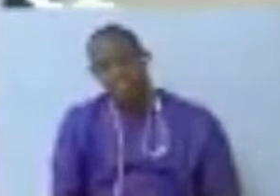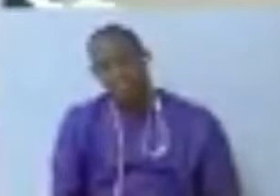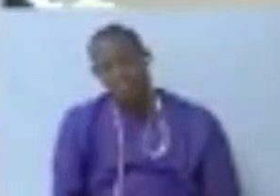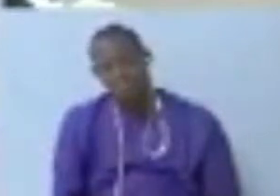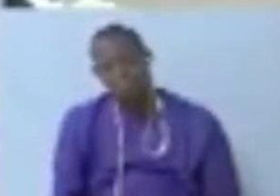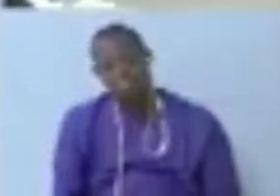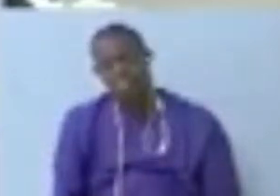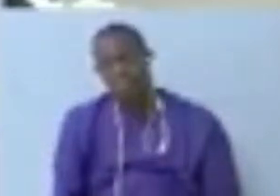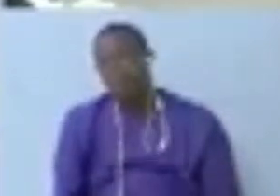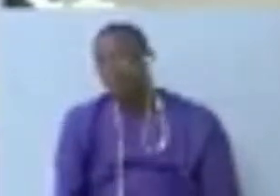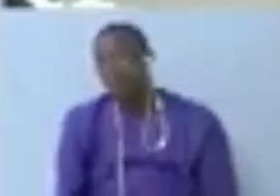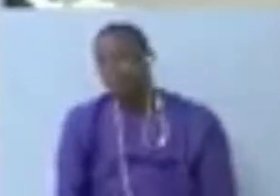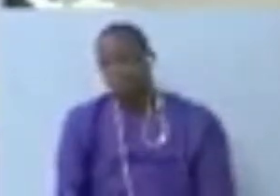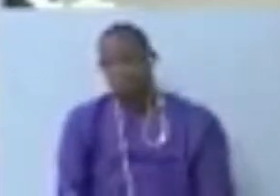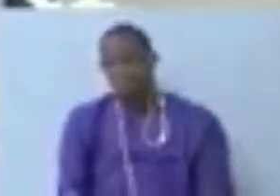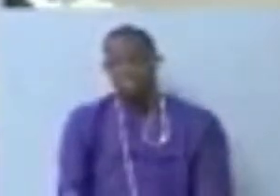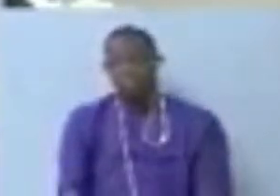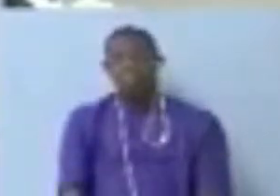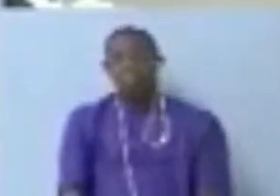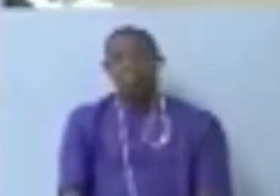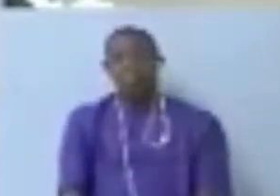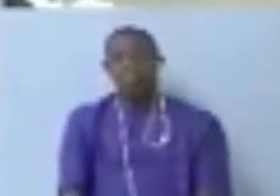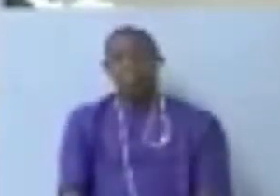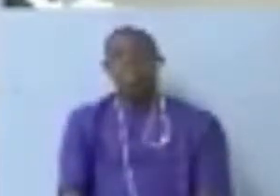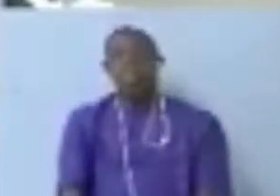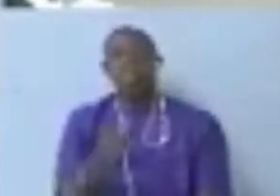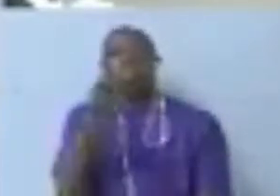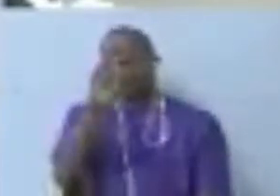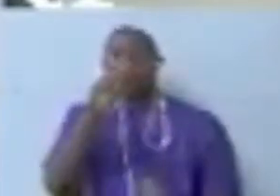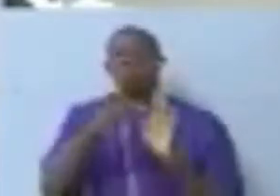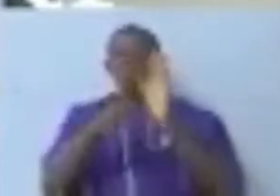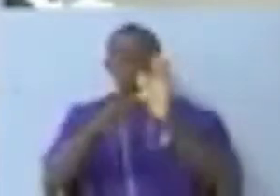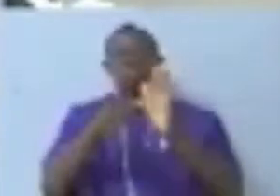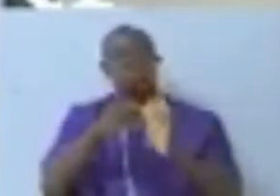First of all, show the chair. This.